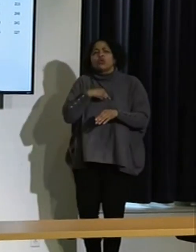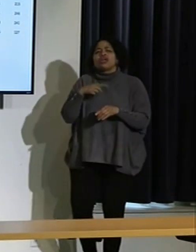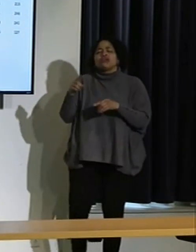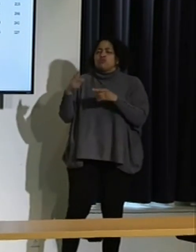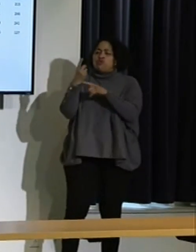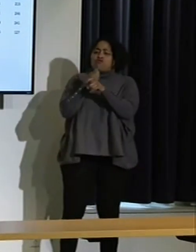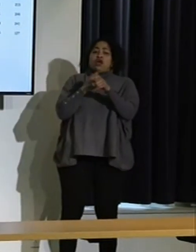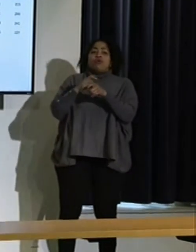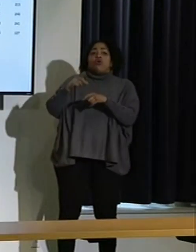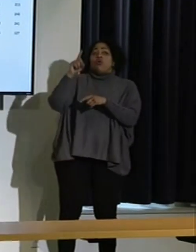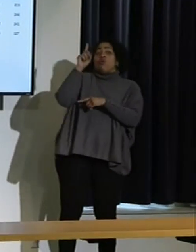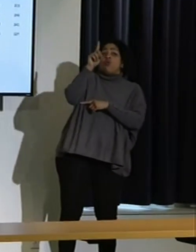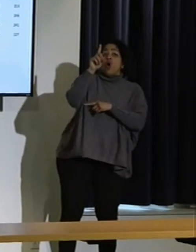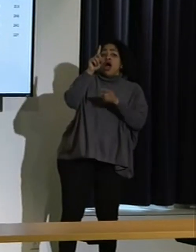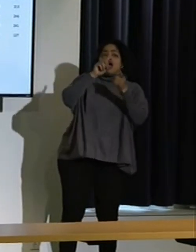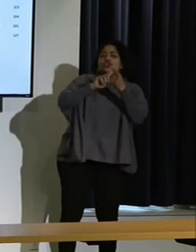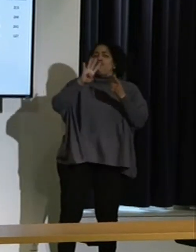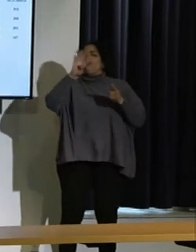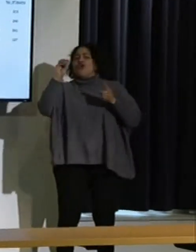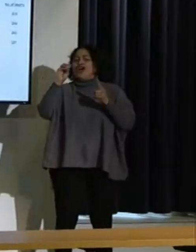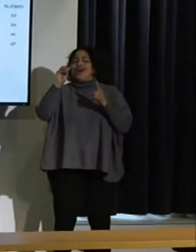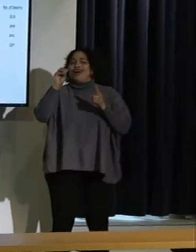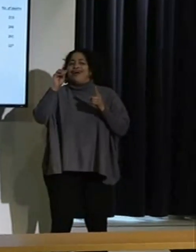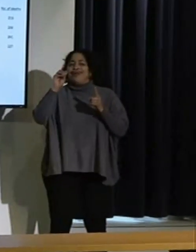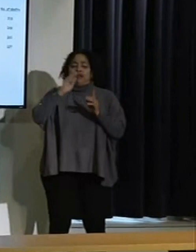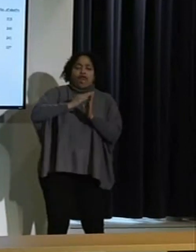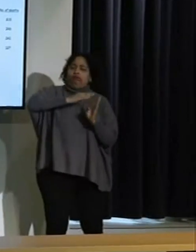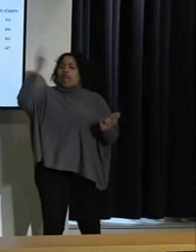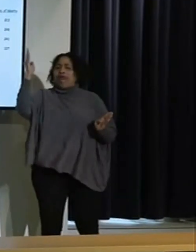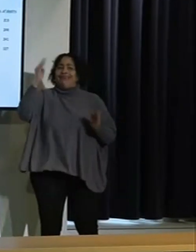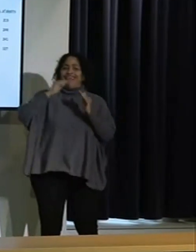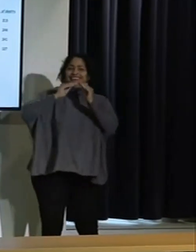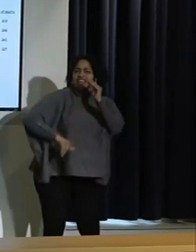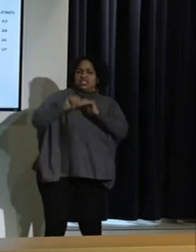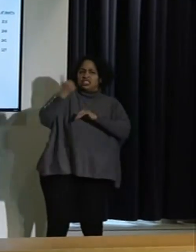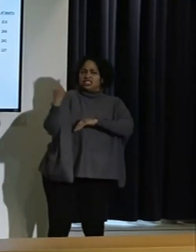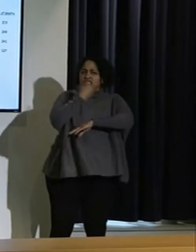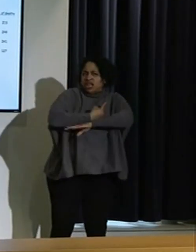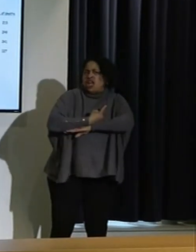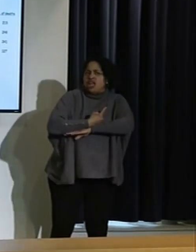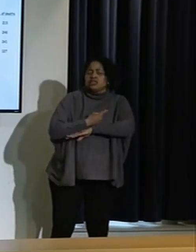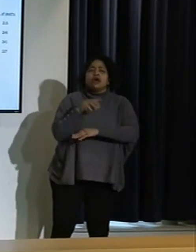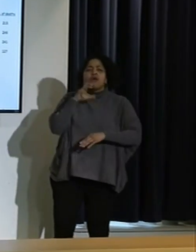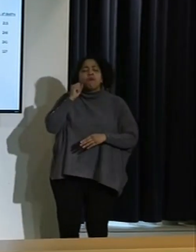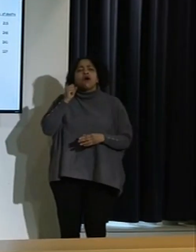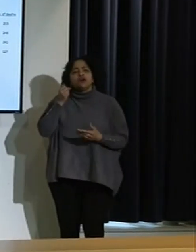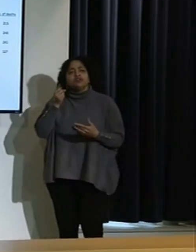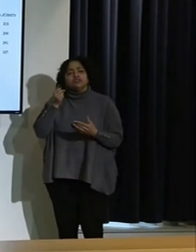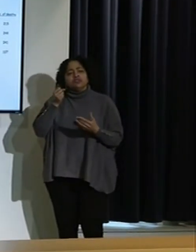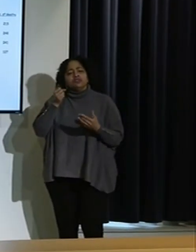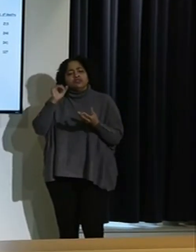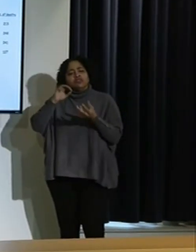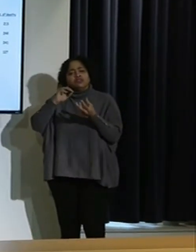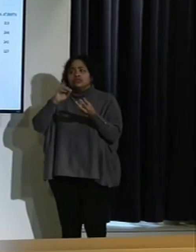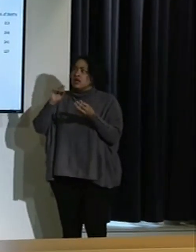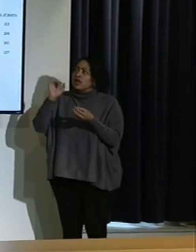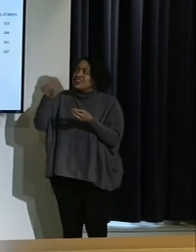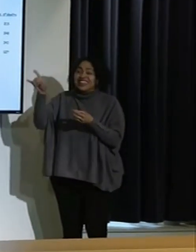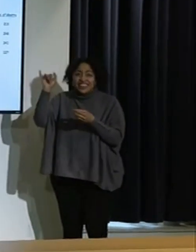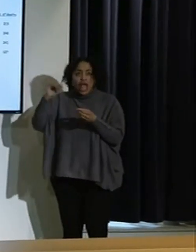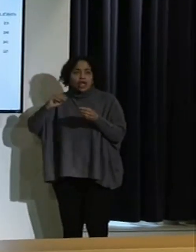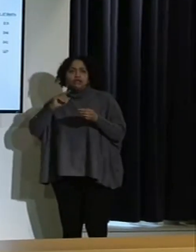from 1 to 40 in less than 10 days. It was a rate that was